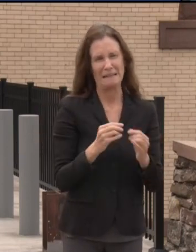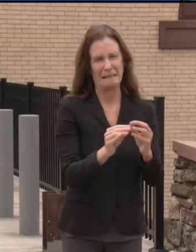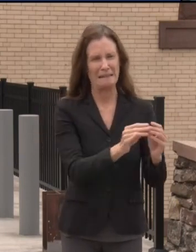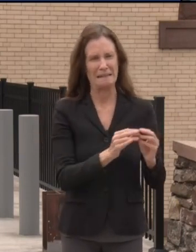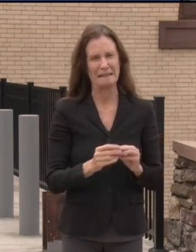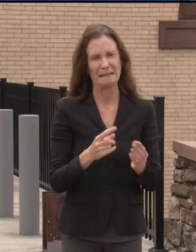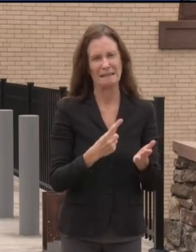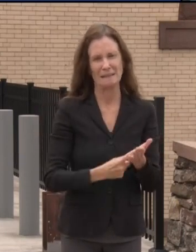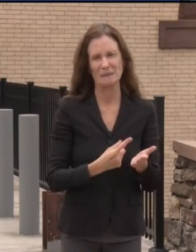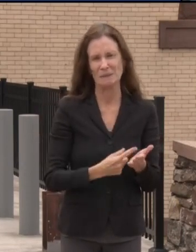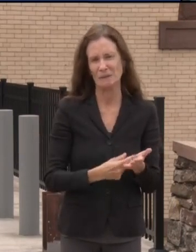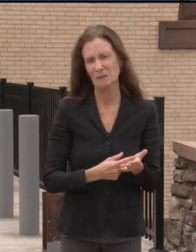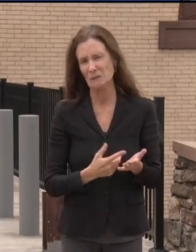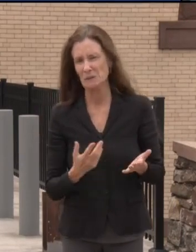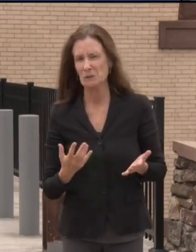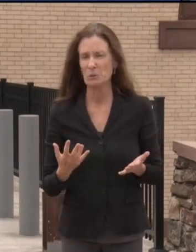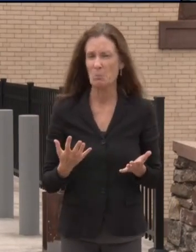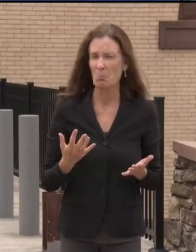going okay.